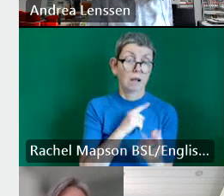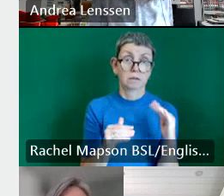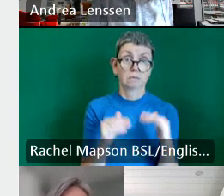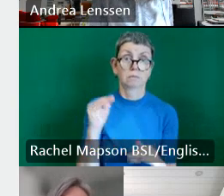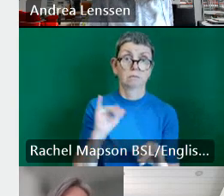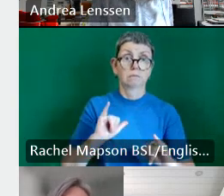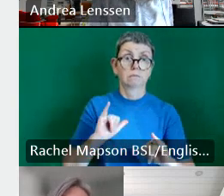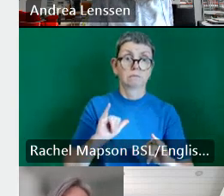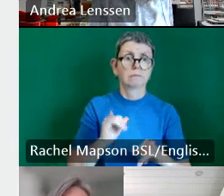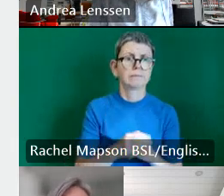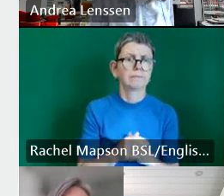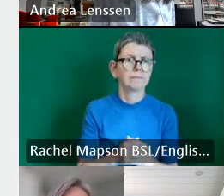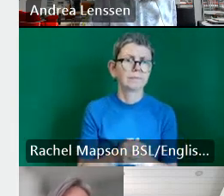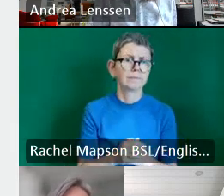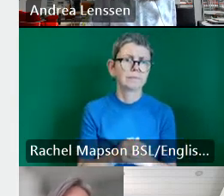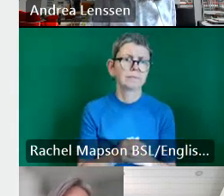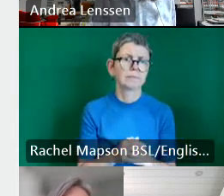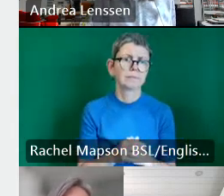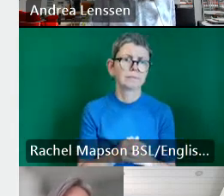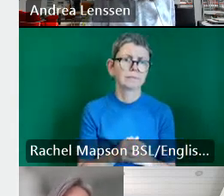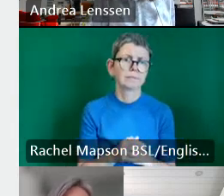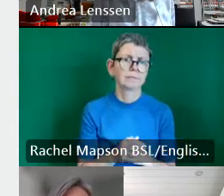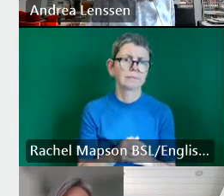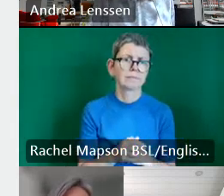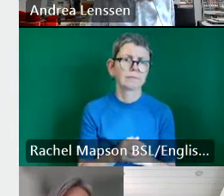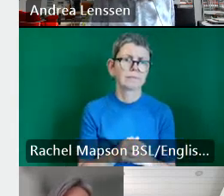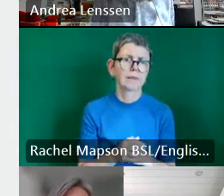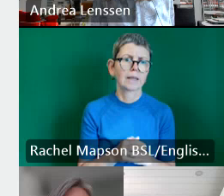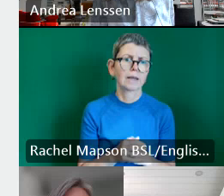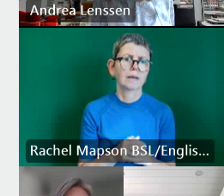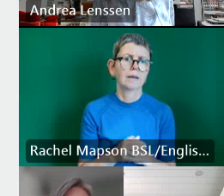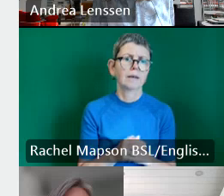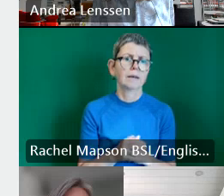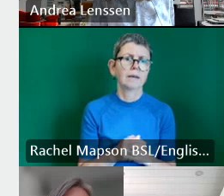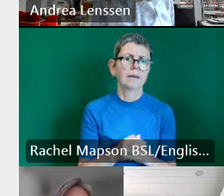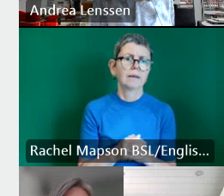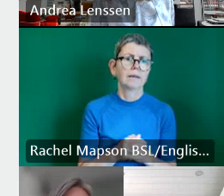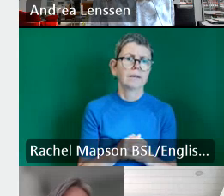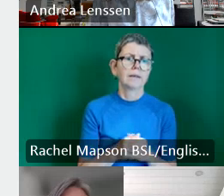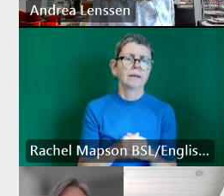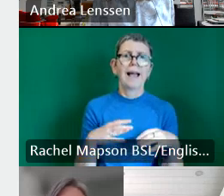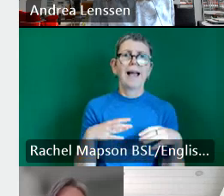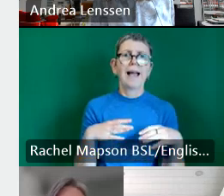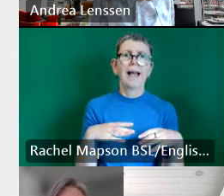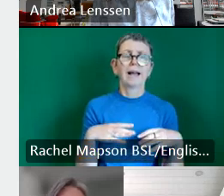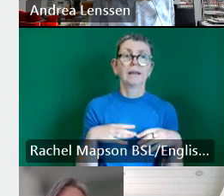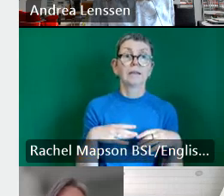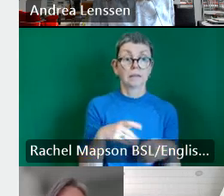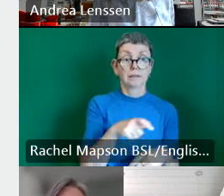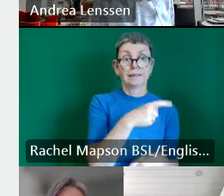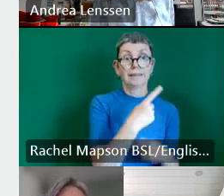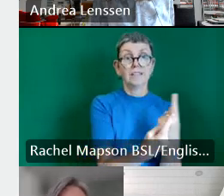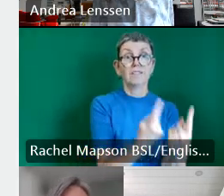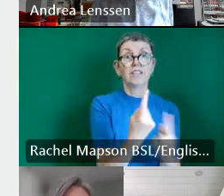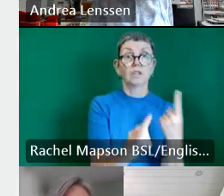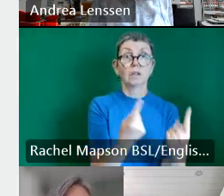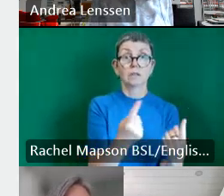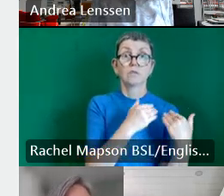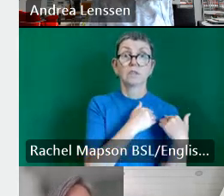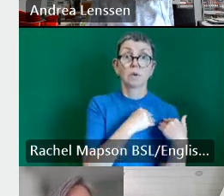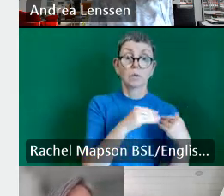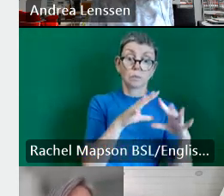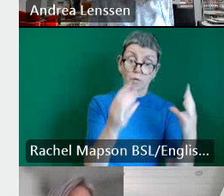challenges from day to day. Health is not there solely in the hands of the individual, but the environment and the conditions in which